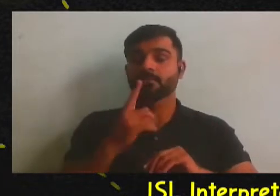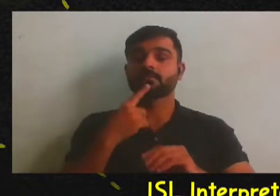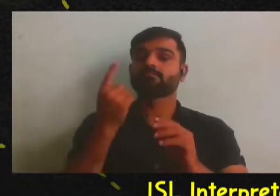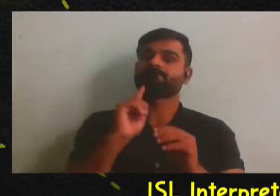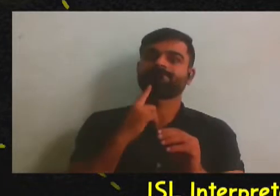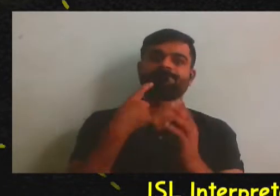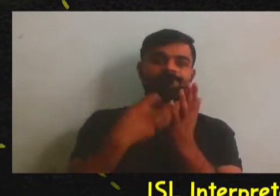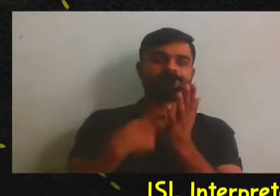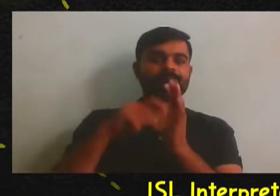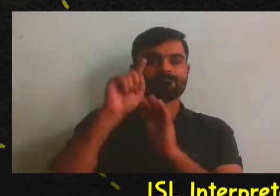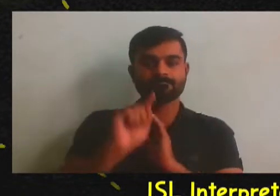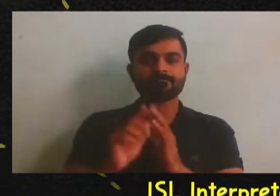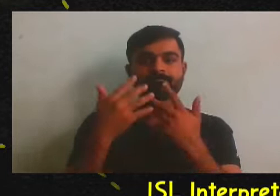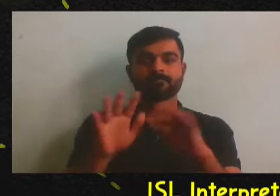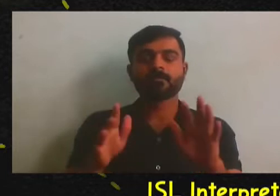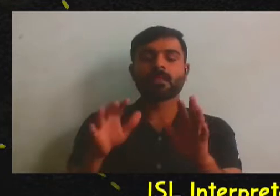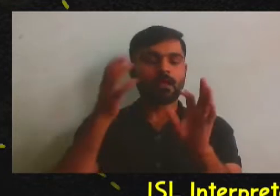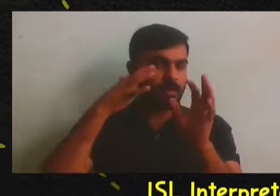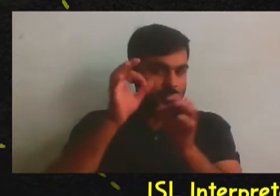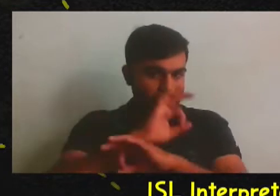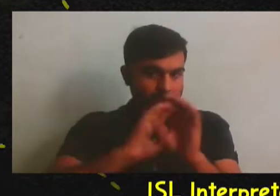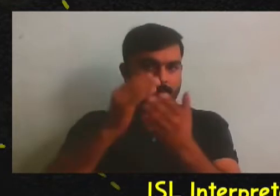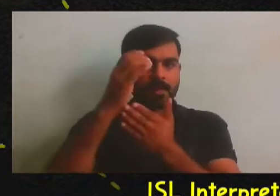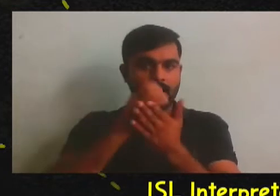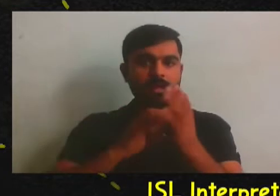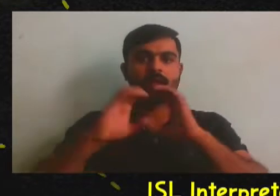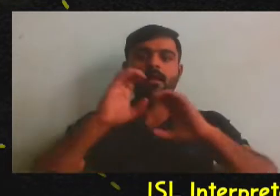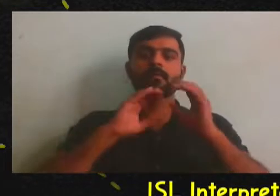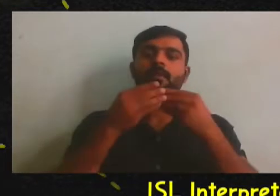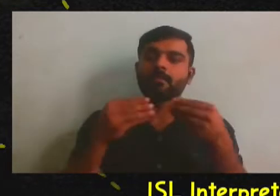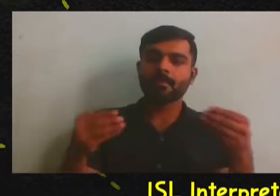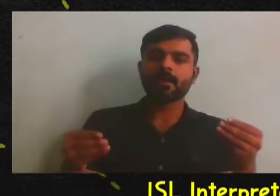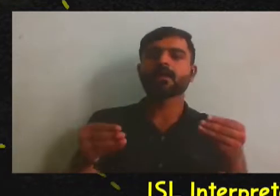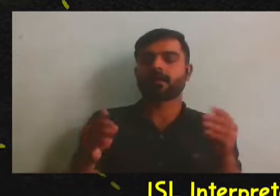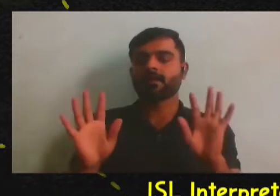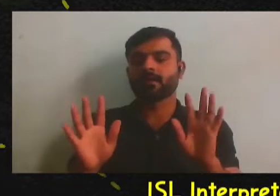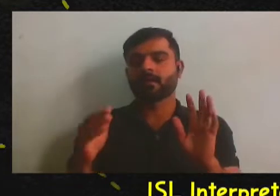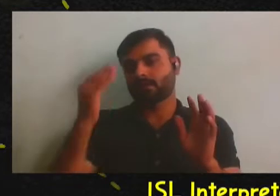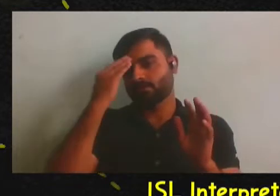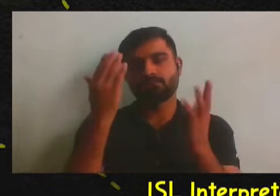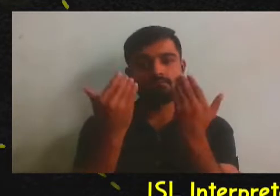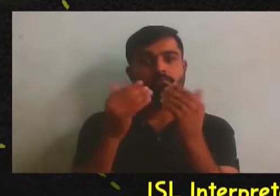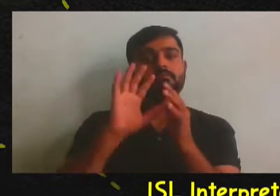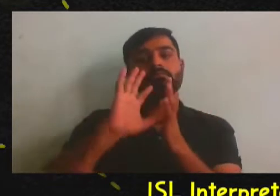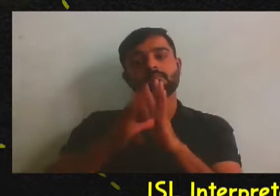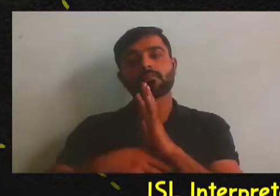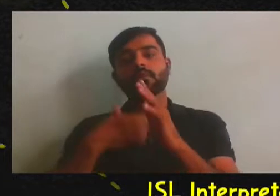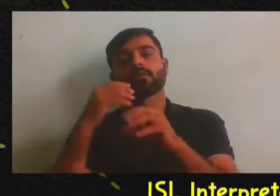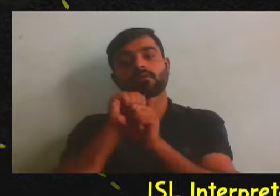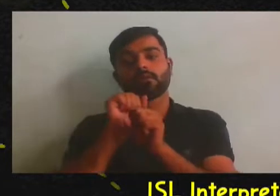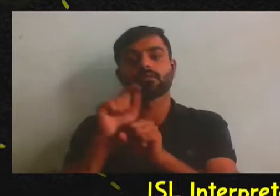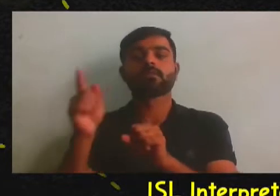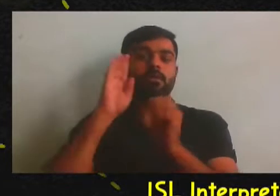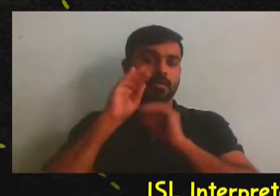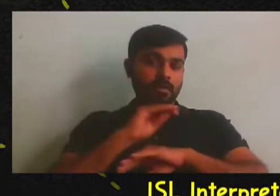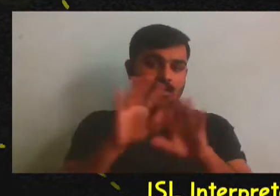legal landscape was when we were preparing the communication material, I said in the smallest possible font, please put this